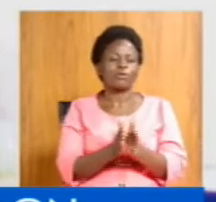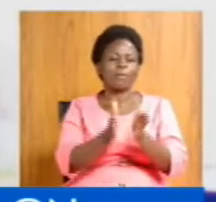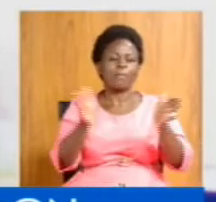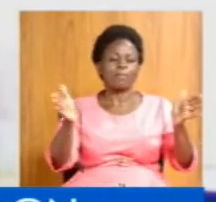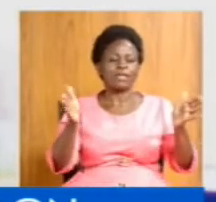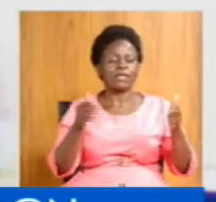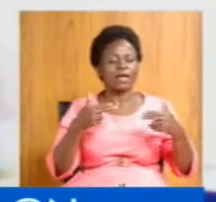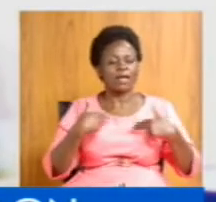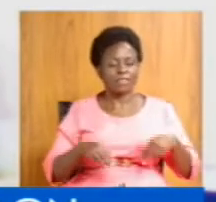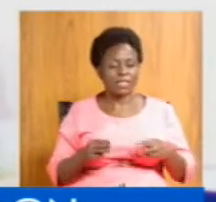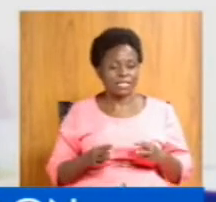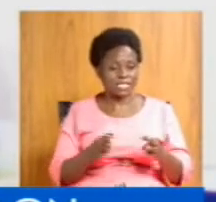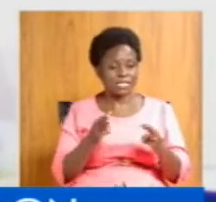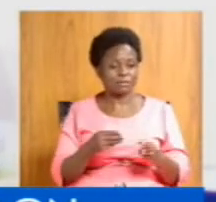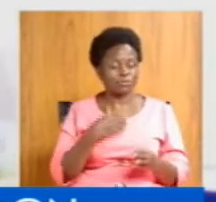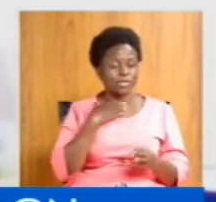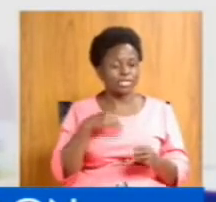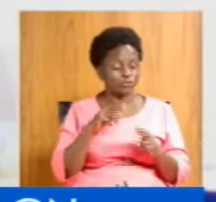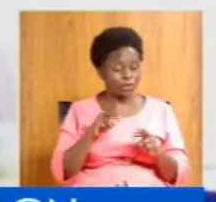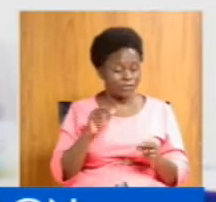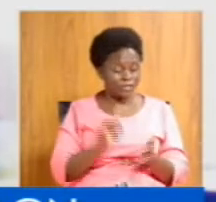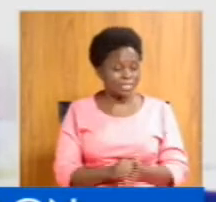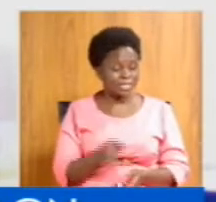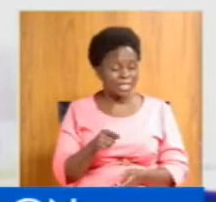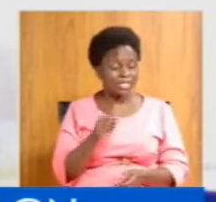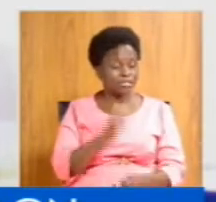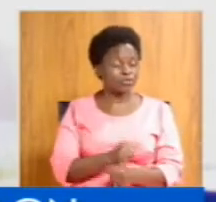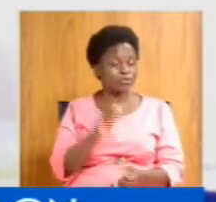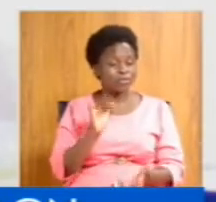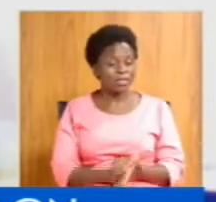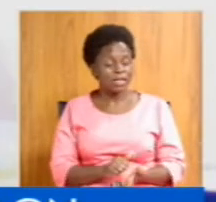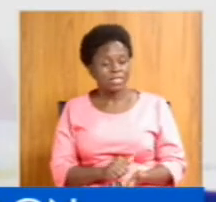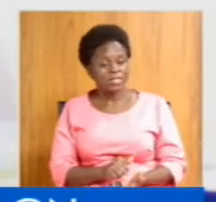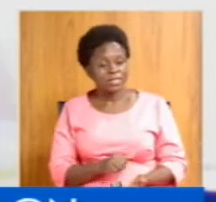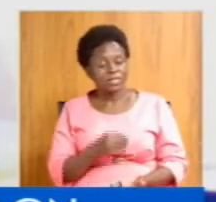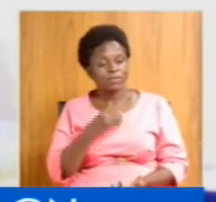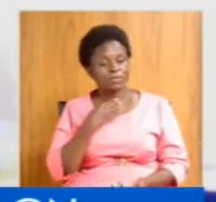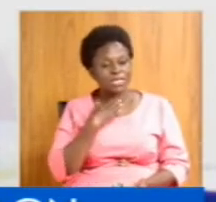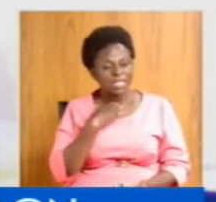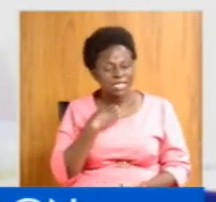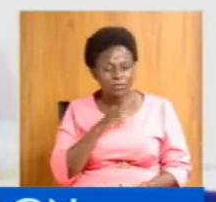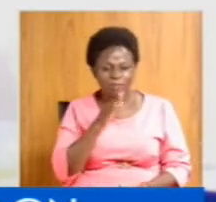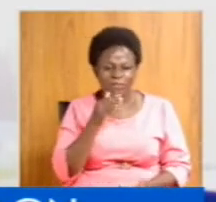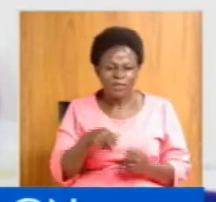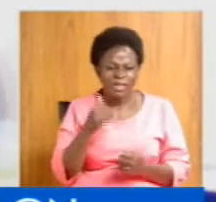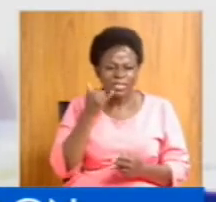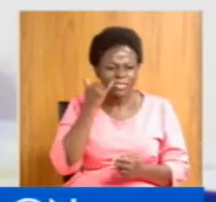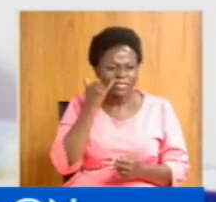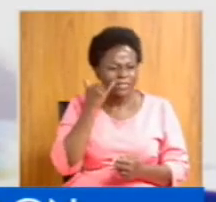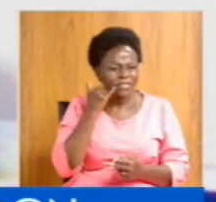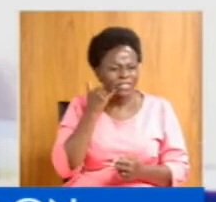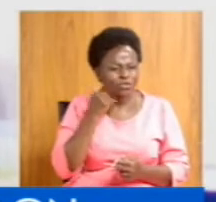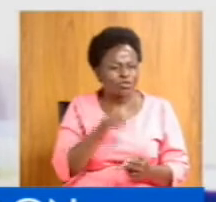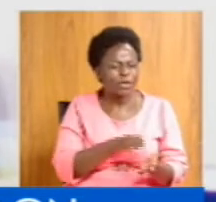systems so we need to invest in that and to do that we also need to be very serious and keen on